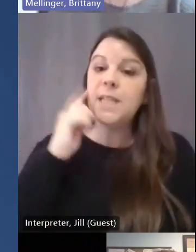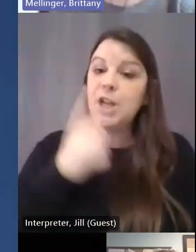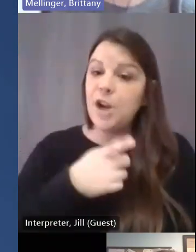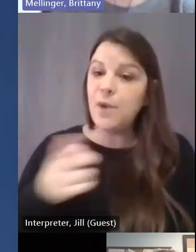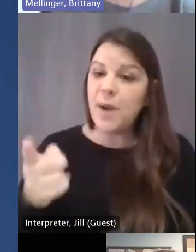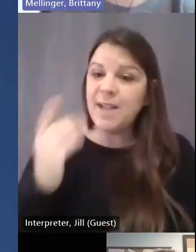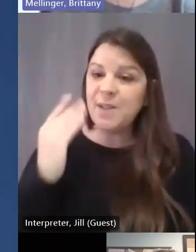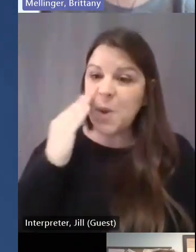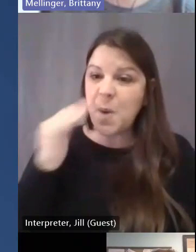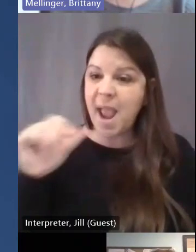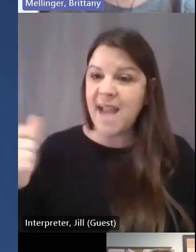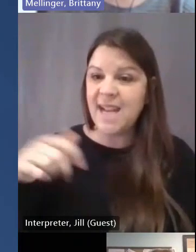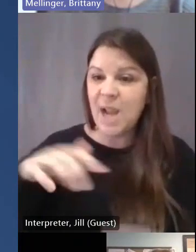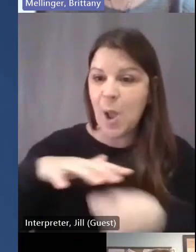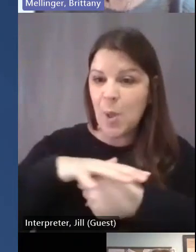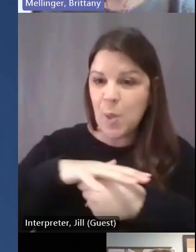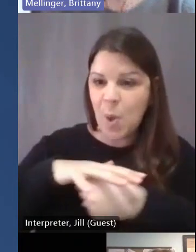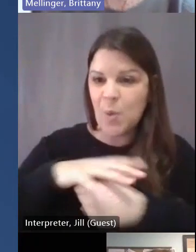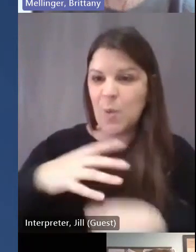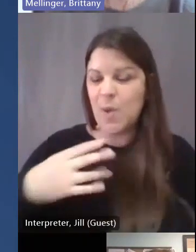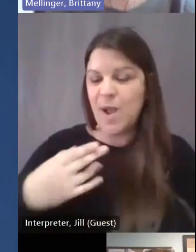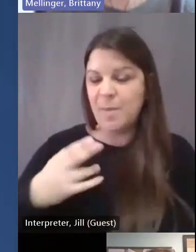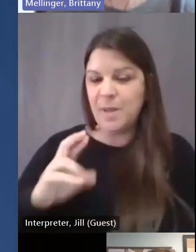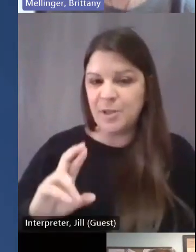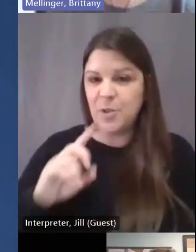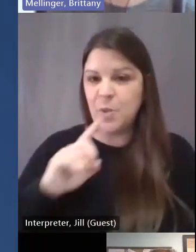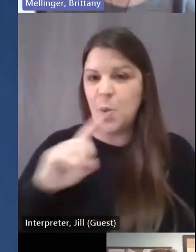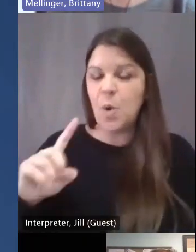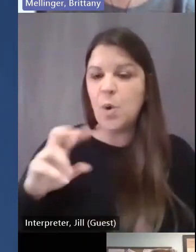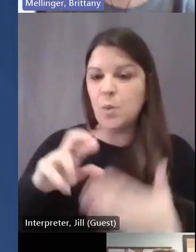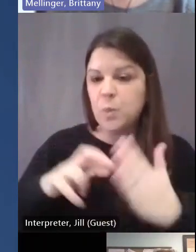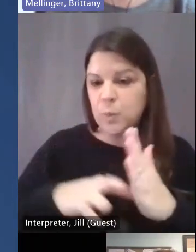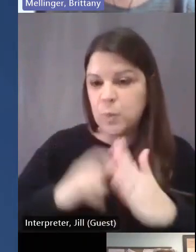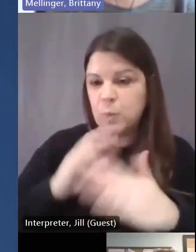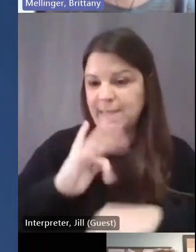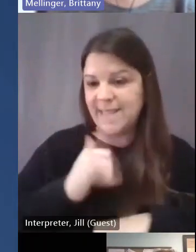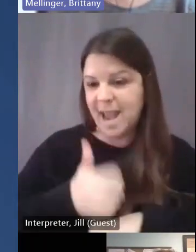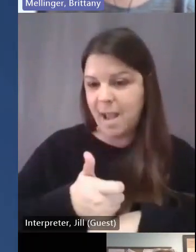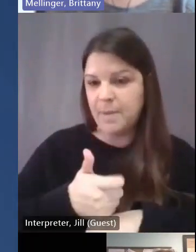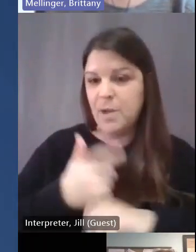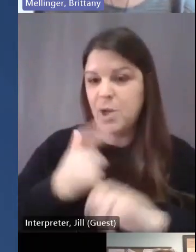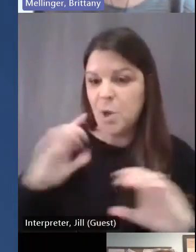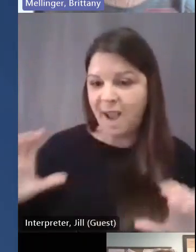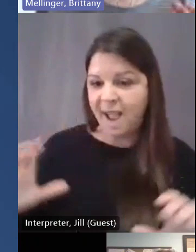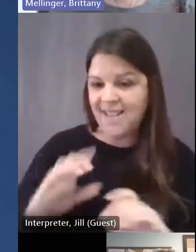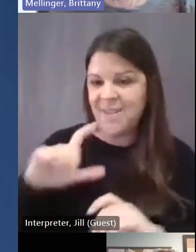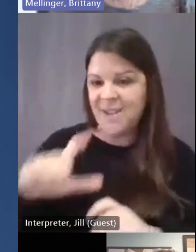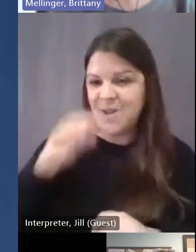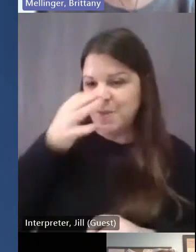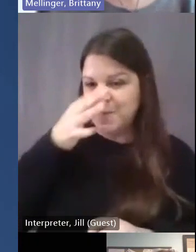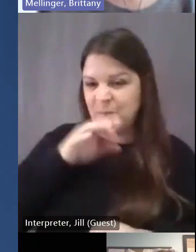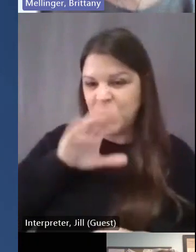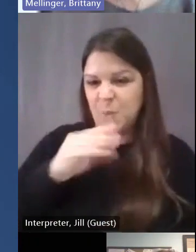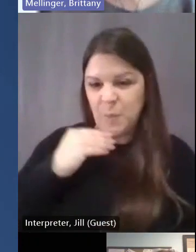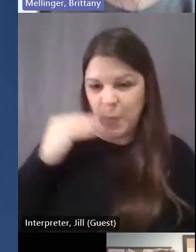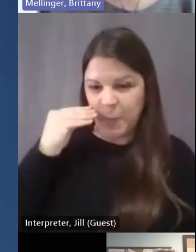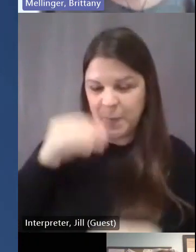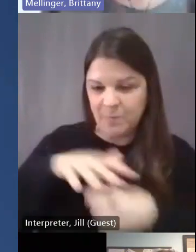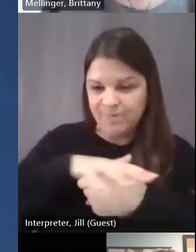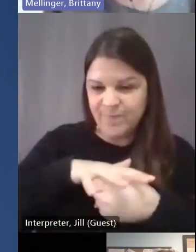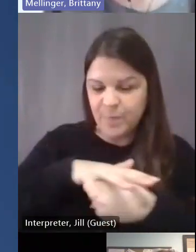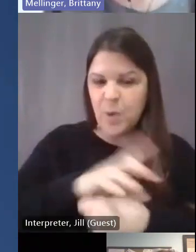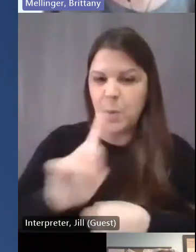of any local human relations commissions or ordinances that are active in the area that you live in or that you work